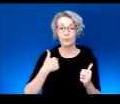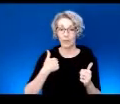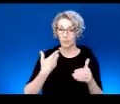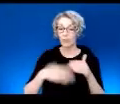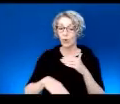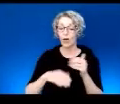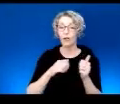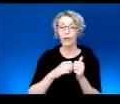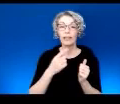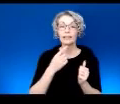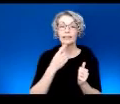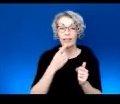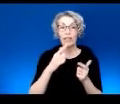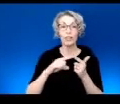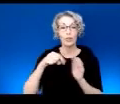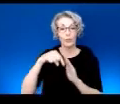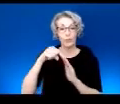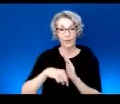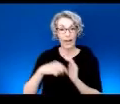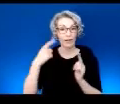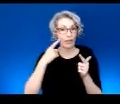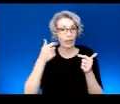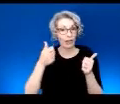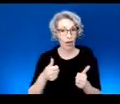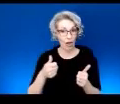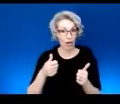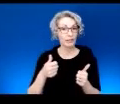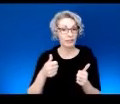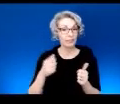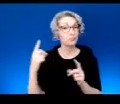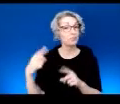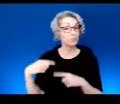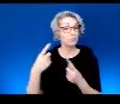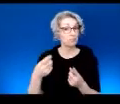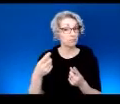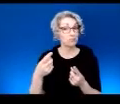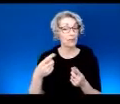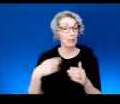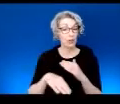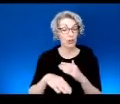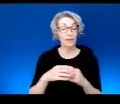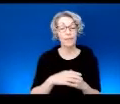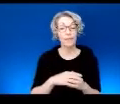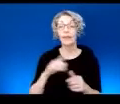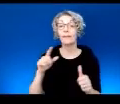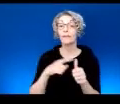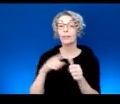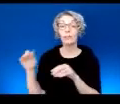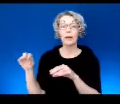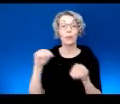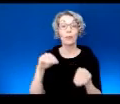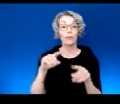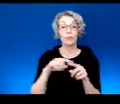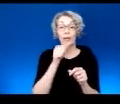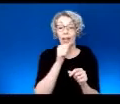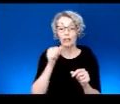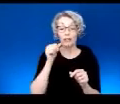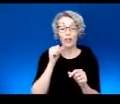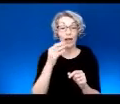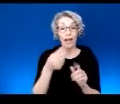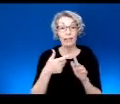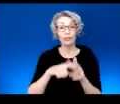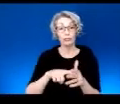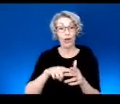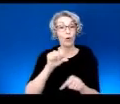a severe to profound hearing loss that I've had since birth. When I moved to Arizona and began working in the